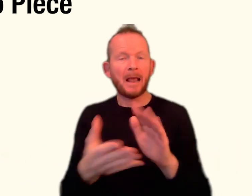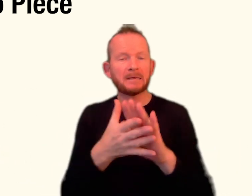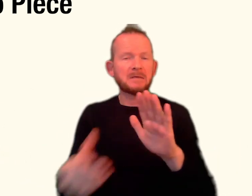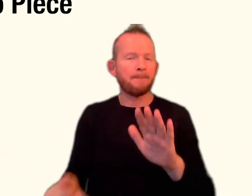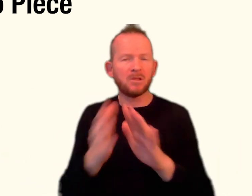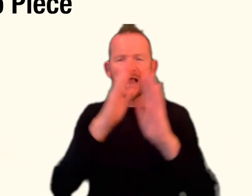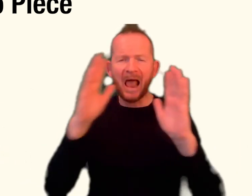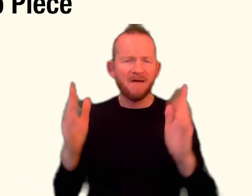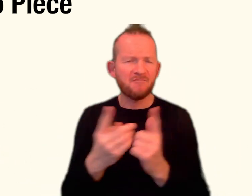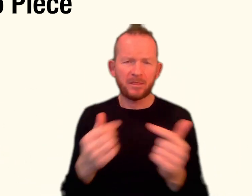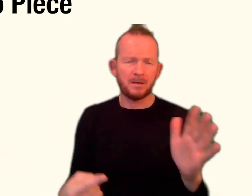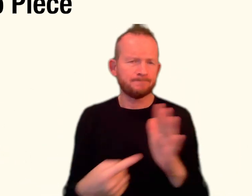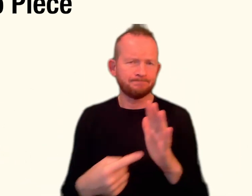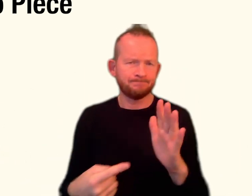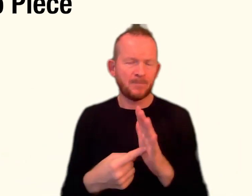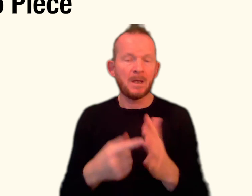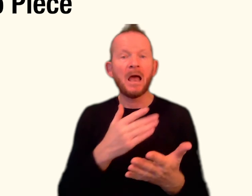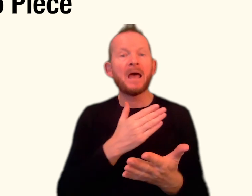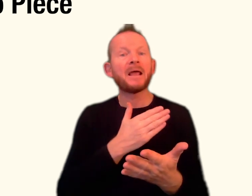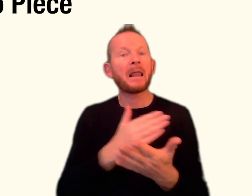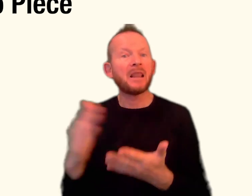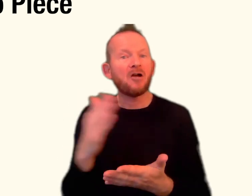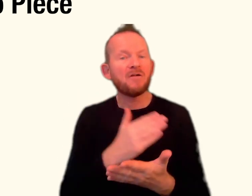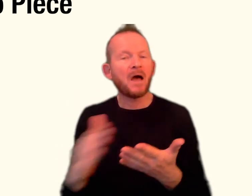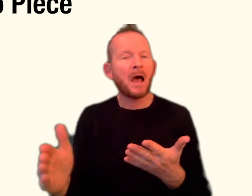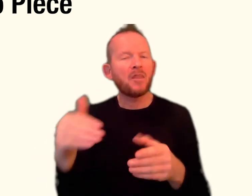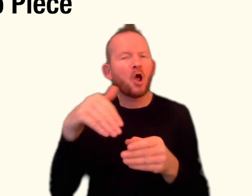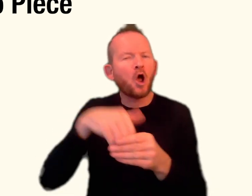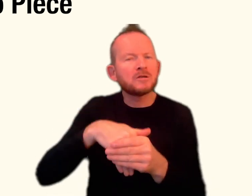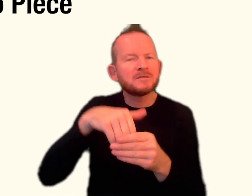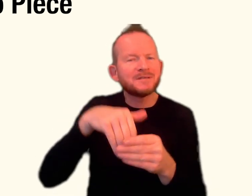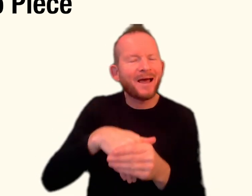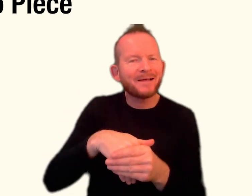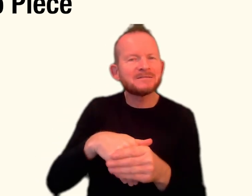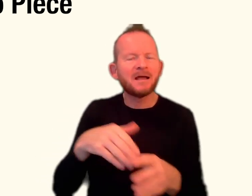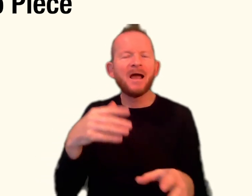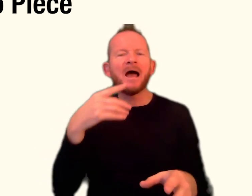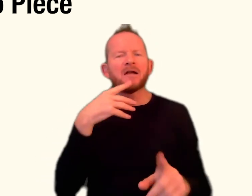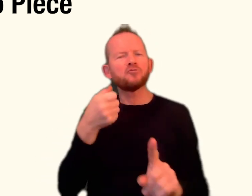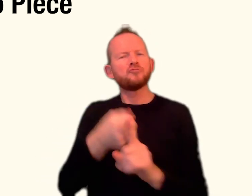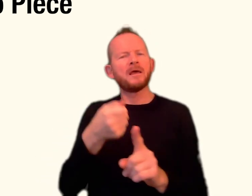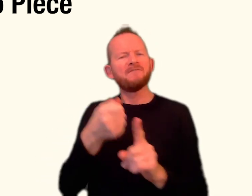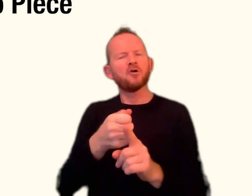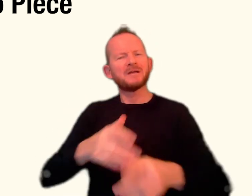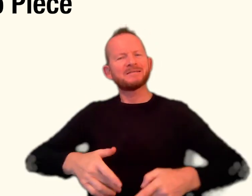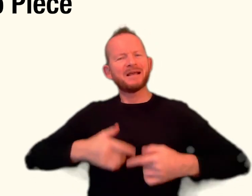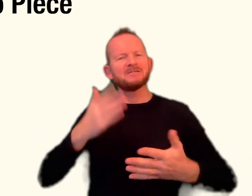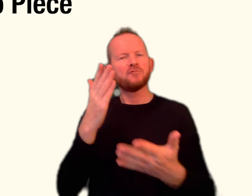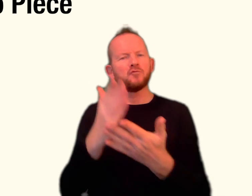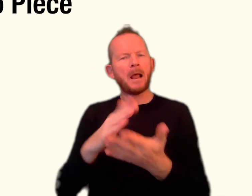everything. They clarify context and reinforce a sense of real